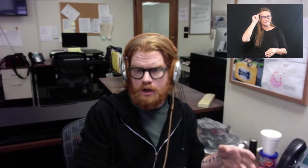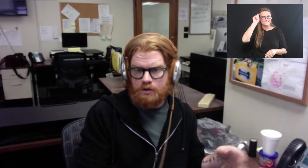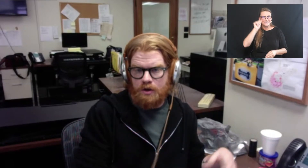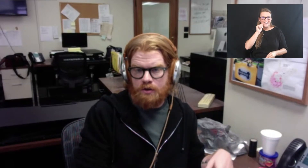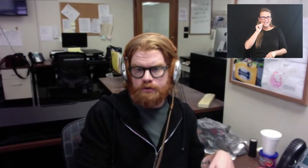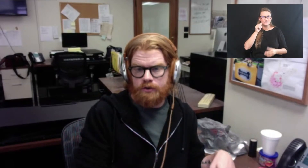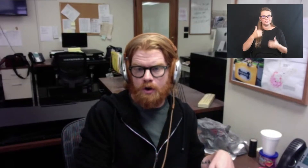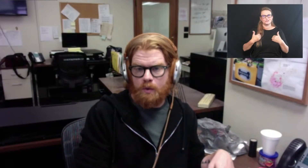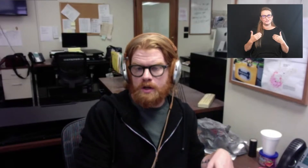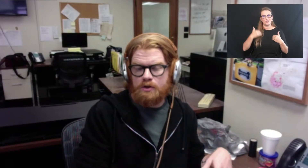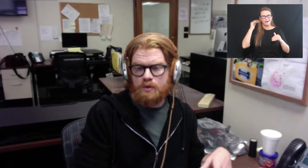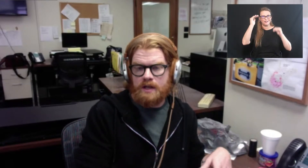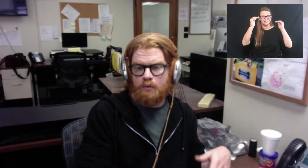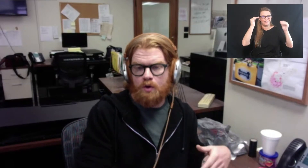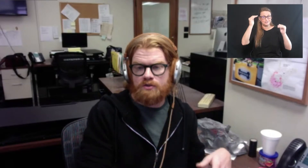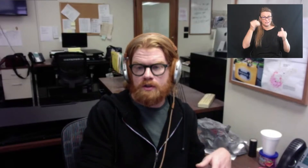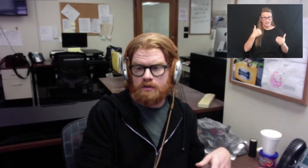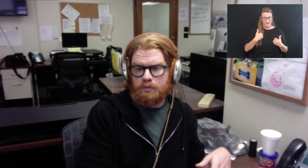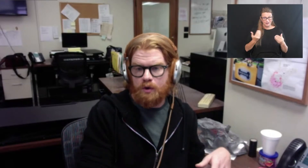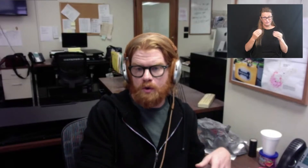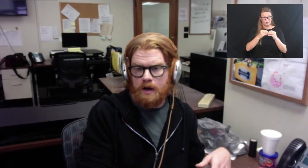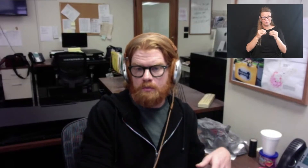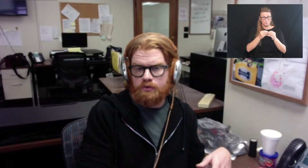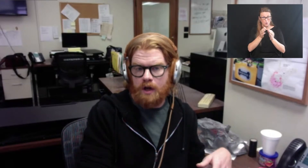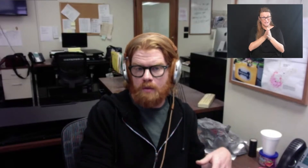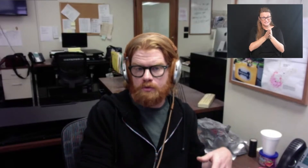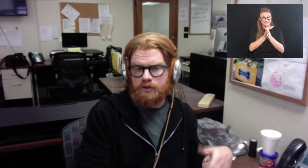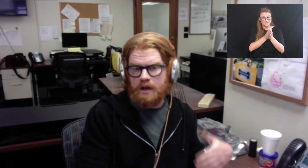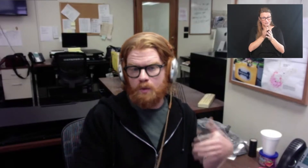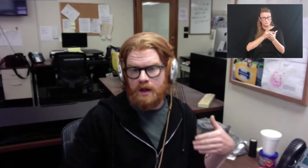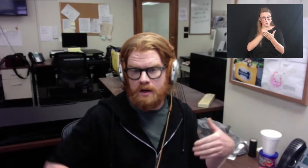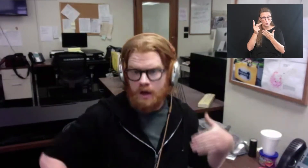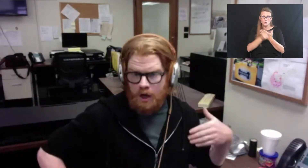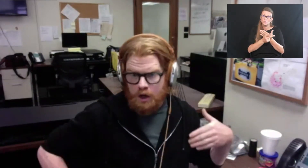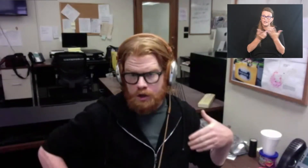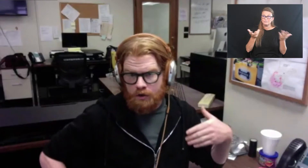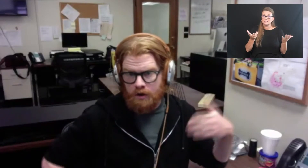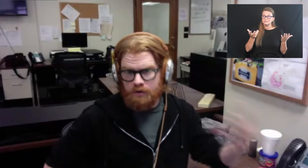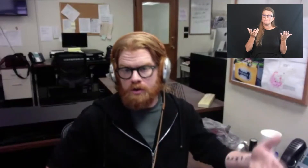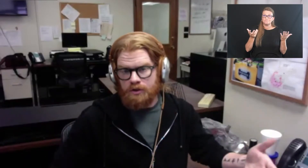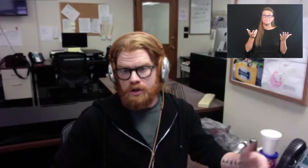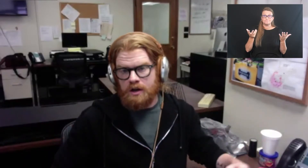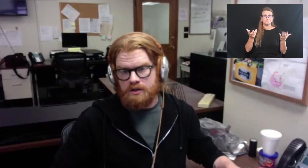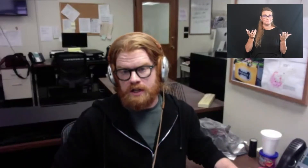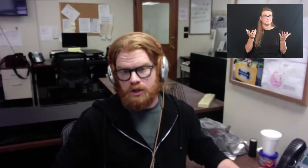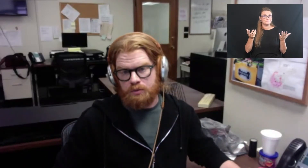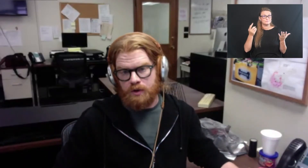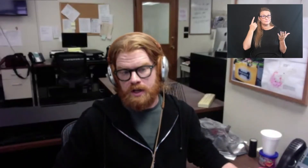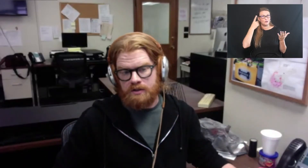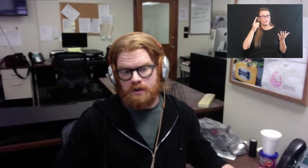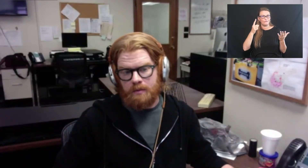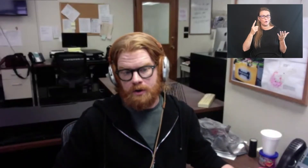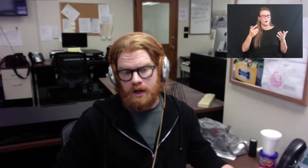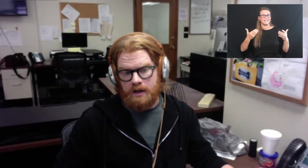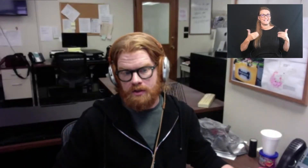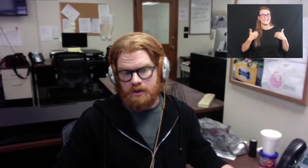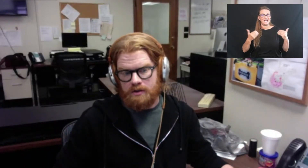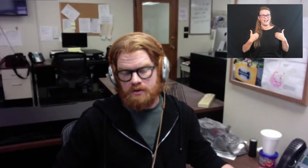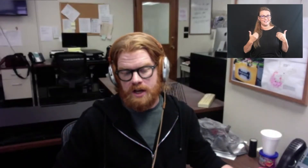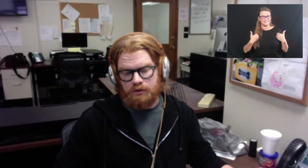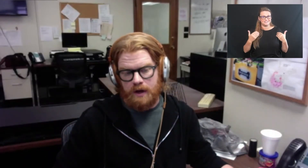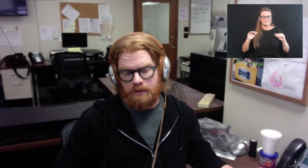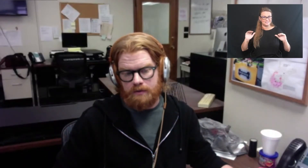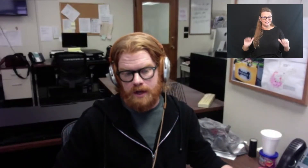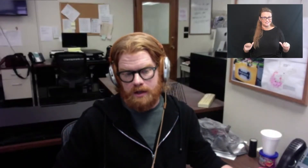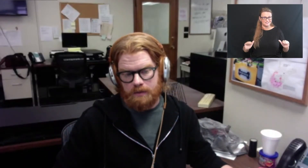and young adults. Are we going to do any more incentive programs, say when, the youngest eligible kids come online in